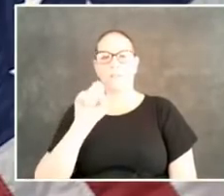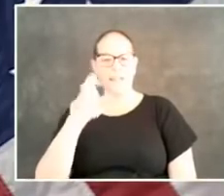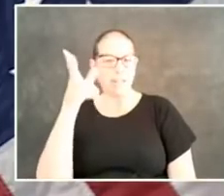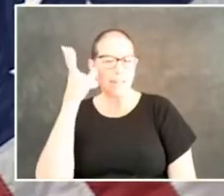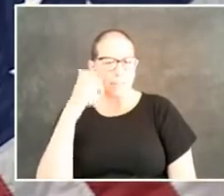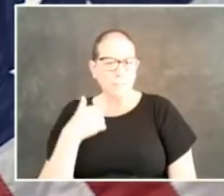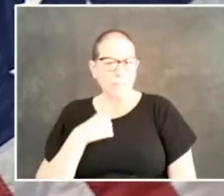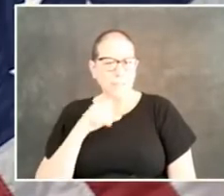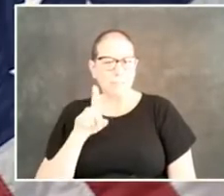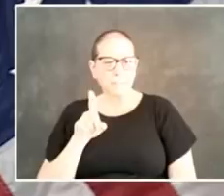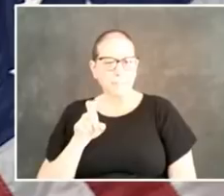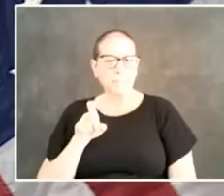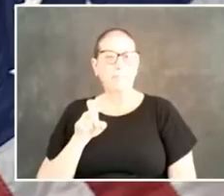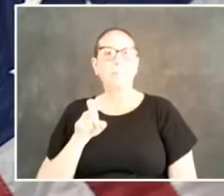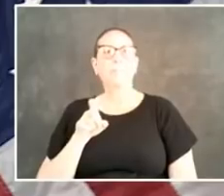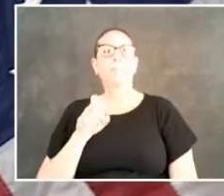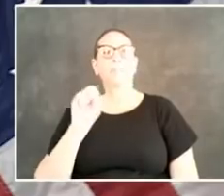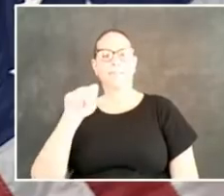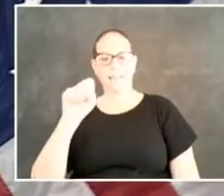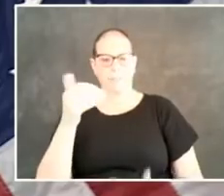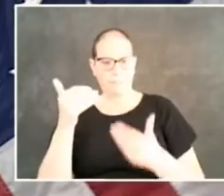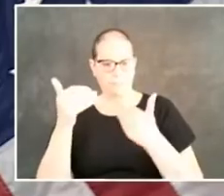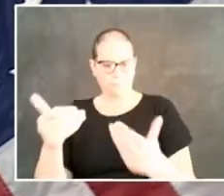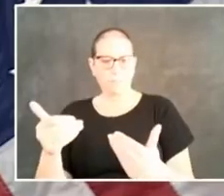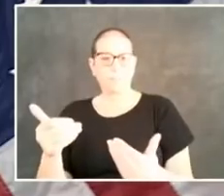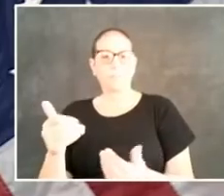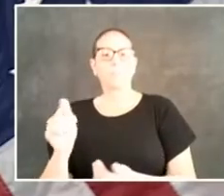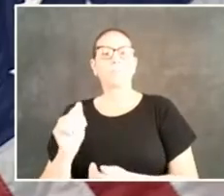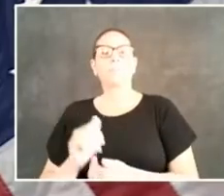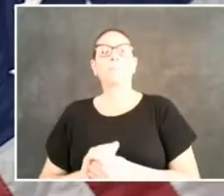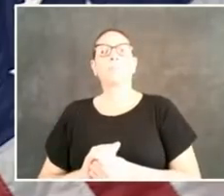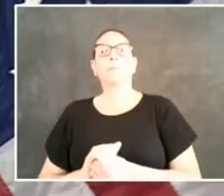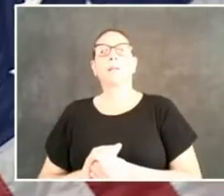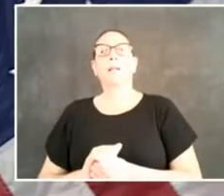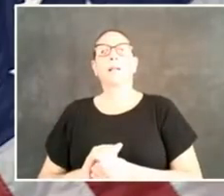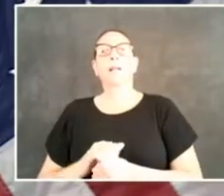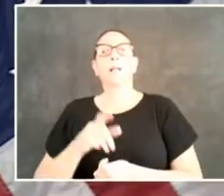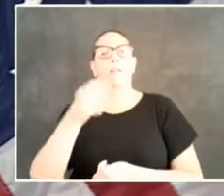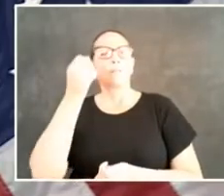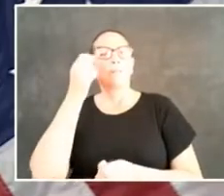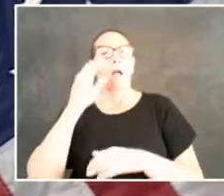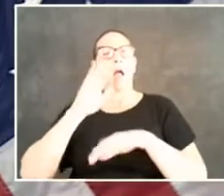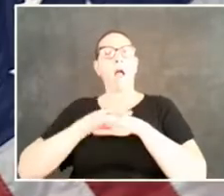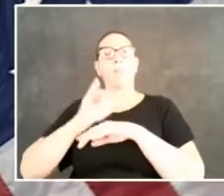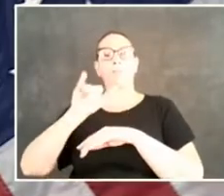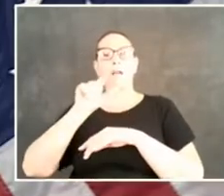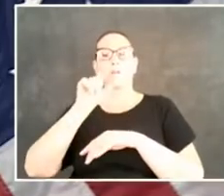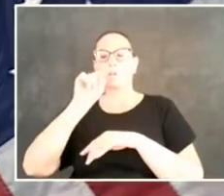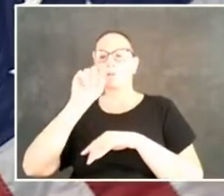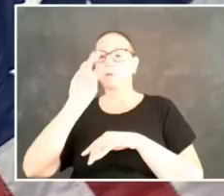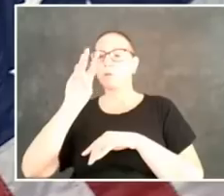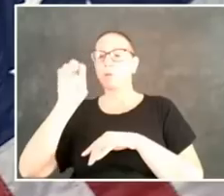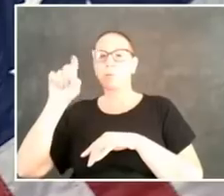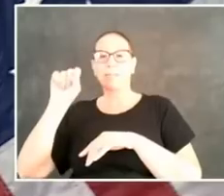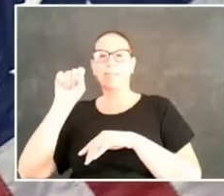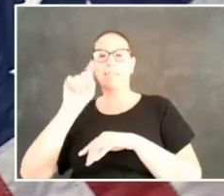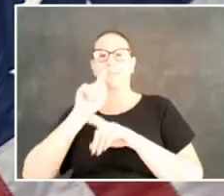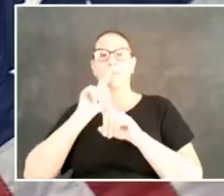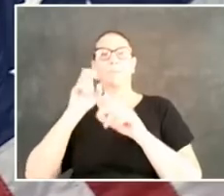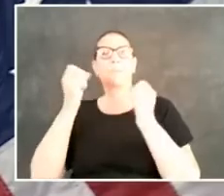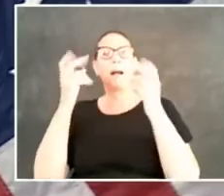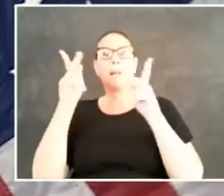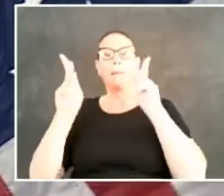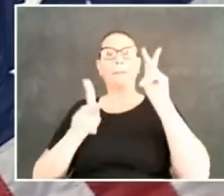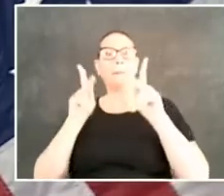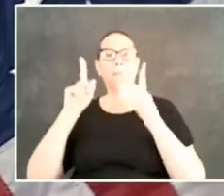elected officials that I'd like you to respond to, saying there's a tale of two cities. On the one hand, you tweeted sharp criticism of a funeral in Williamsburg,